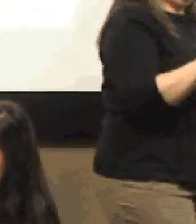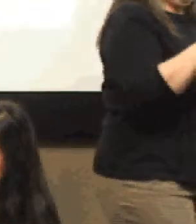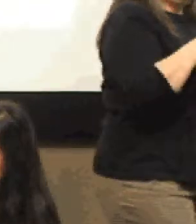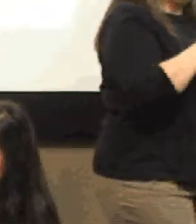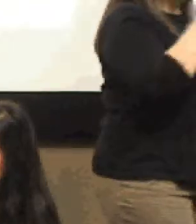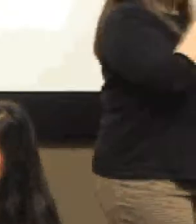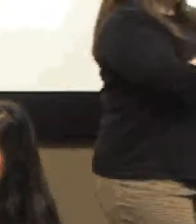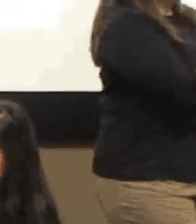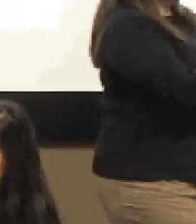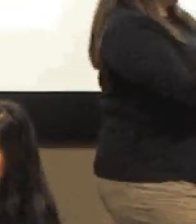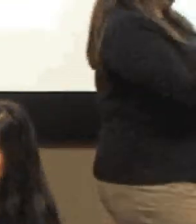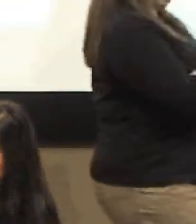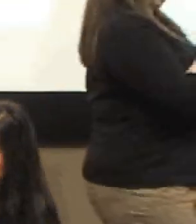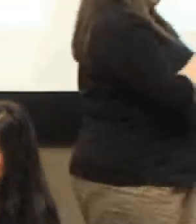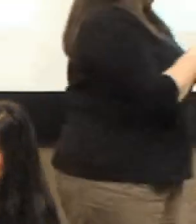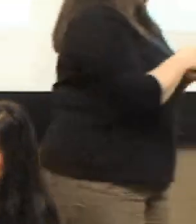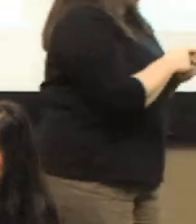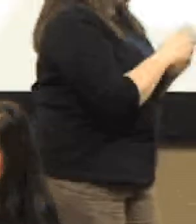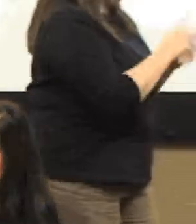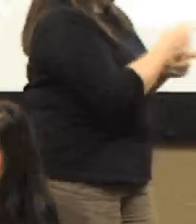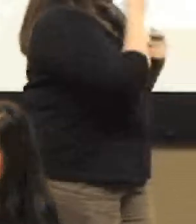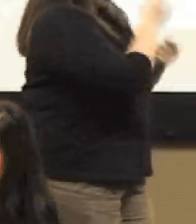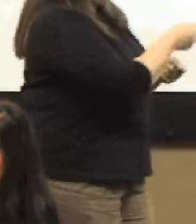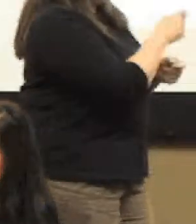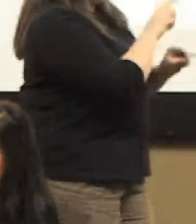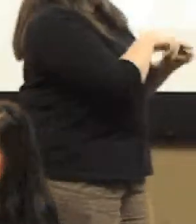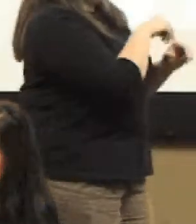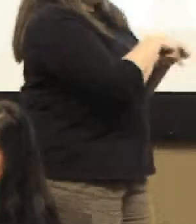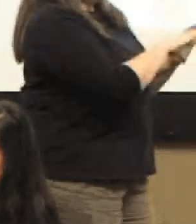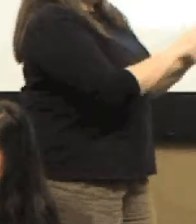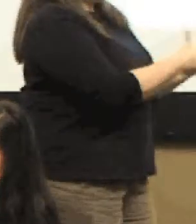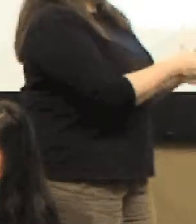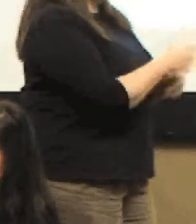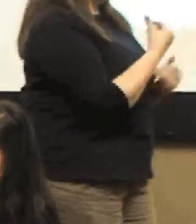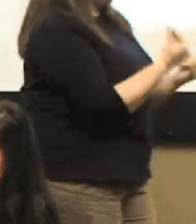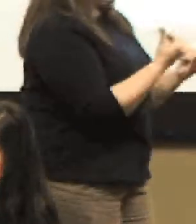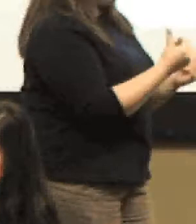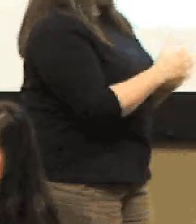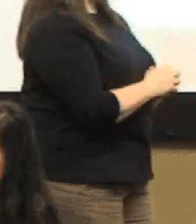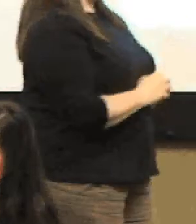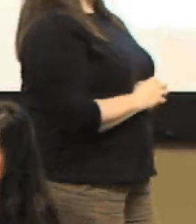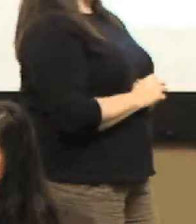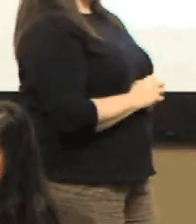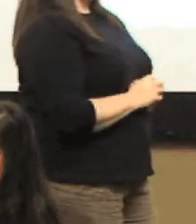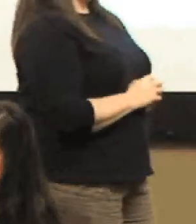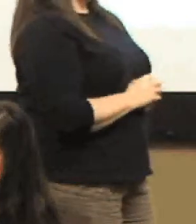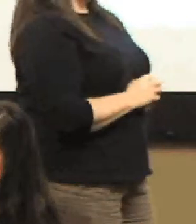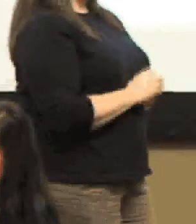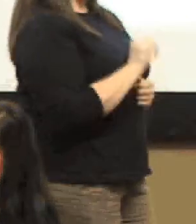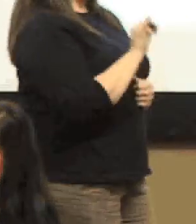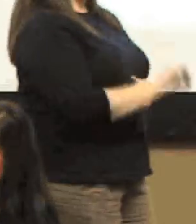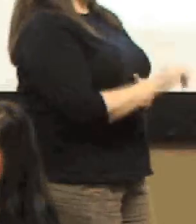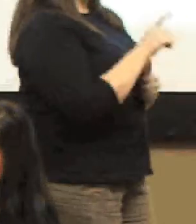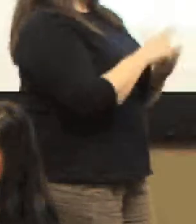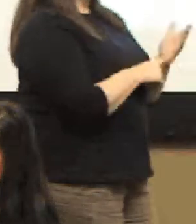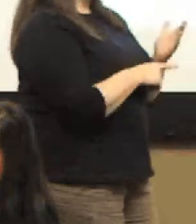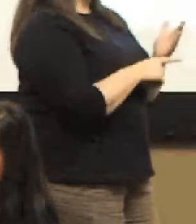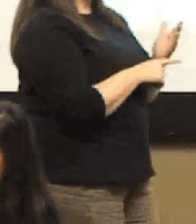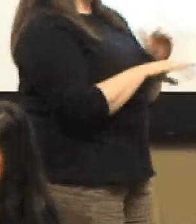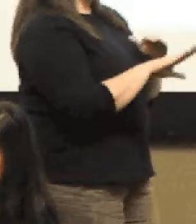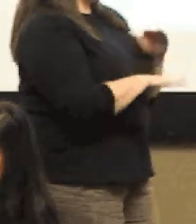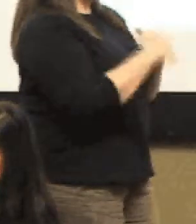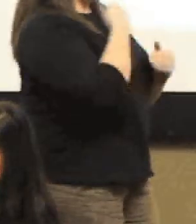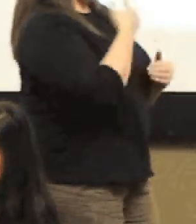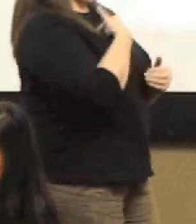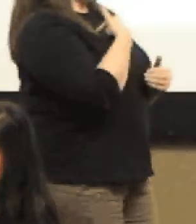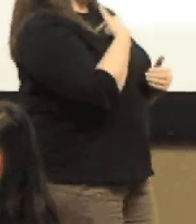didn't write about somebody interesting sitting in this class right now. So that's what they basically